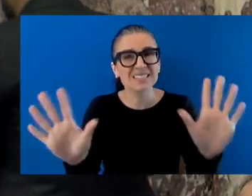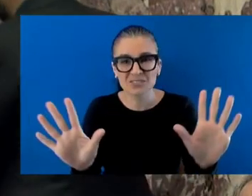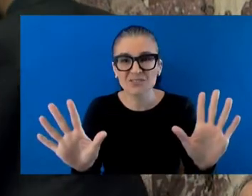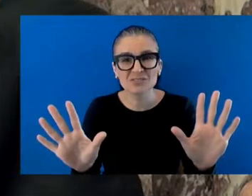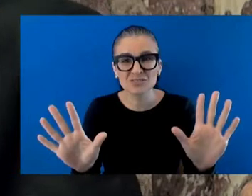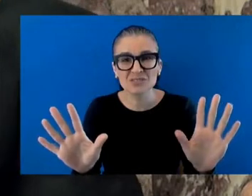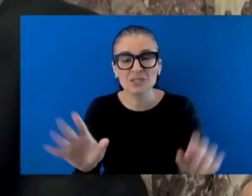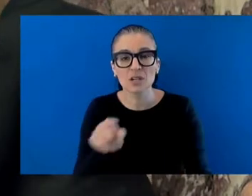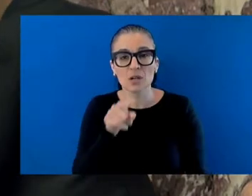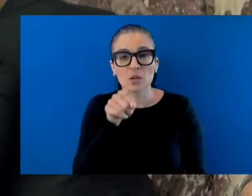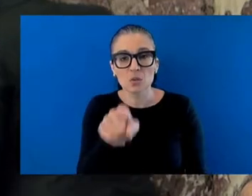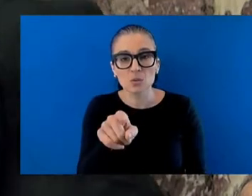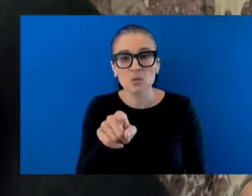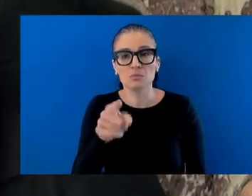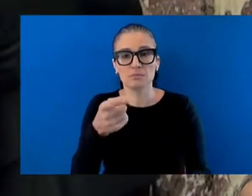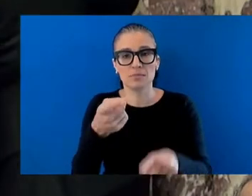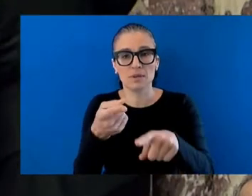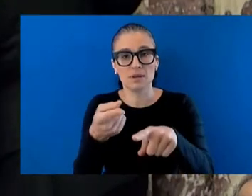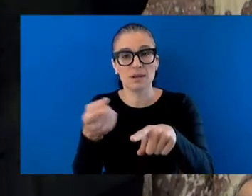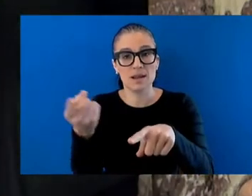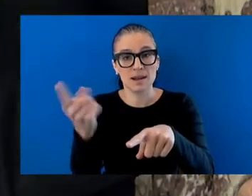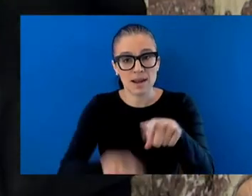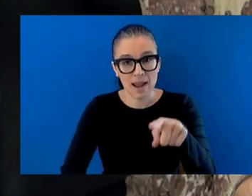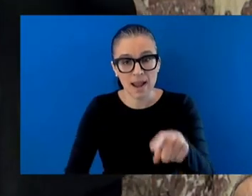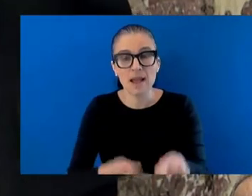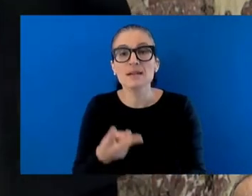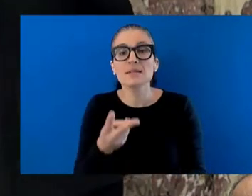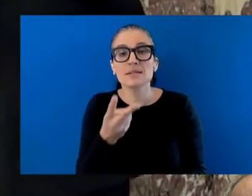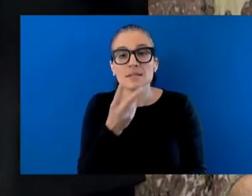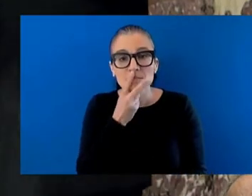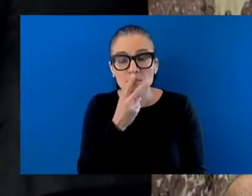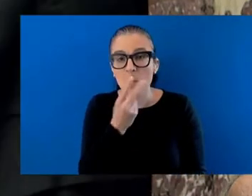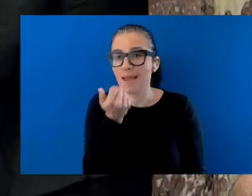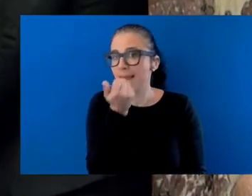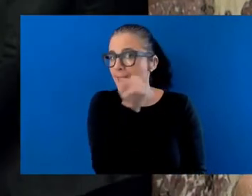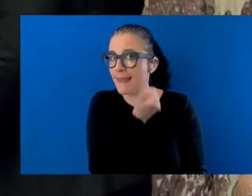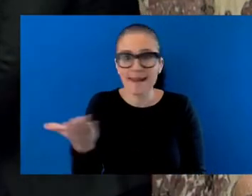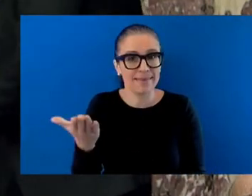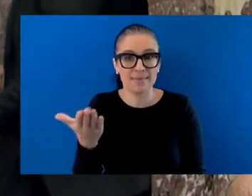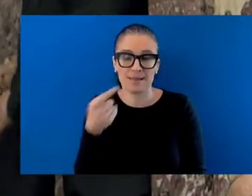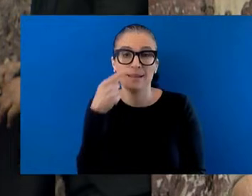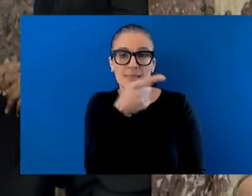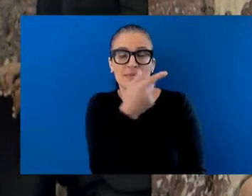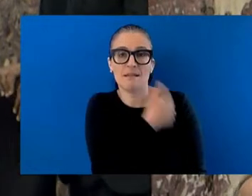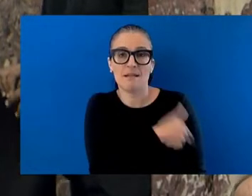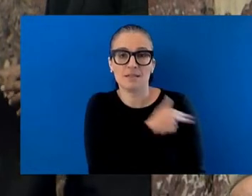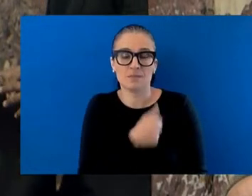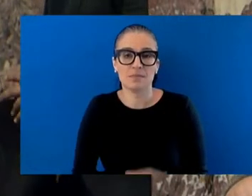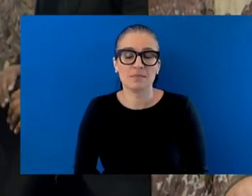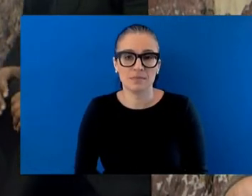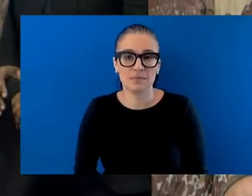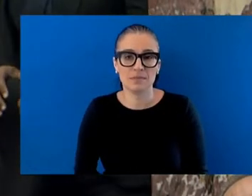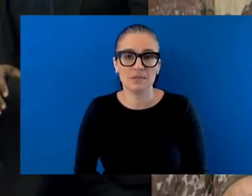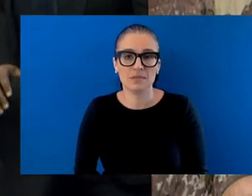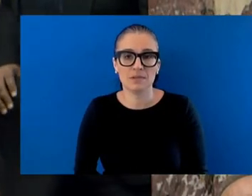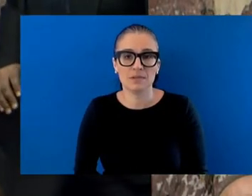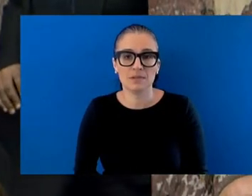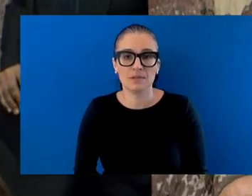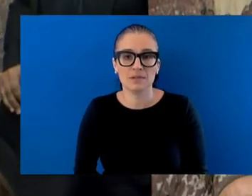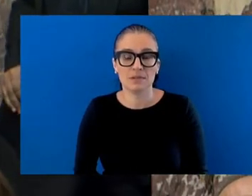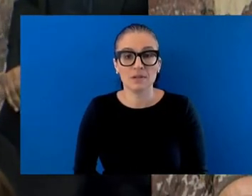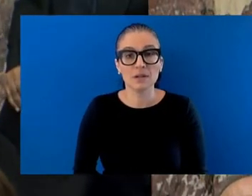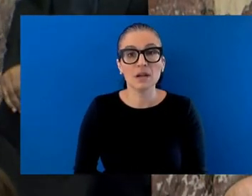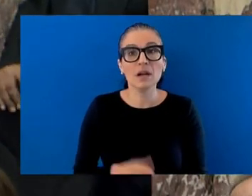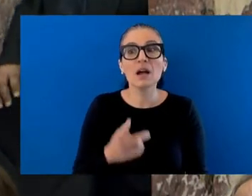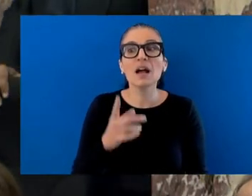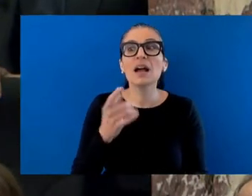Honourable Speaker. That doesn't mean, Honourable Speaker, that those issues don't occur, and that is why, Honourable Speaker, we've